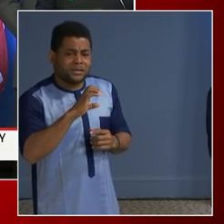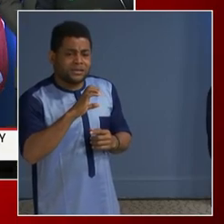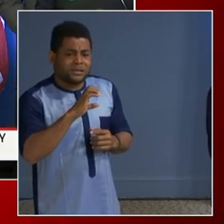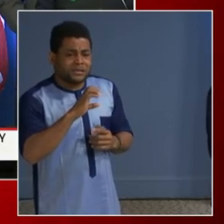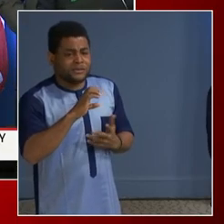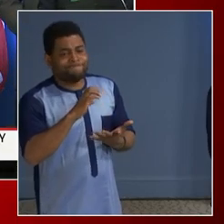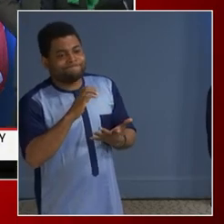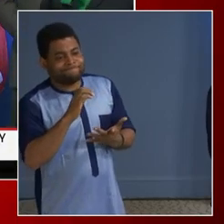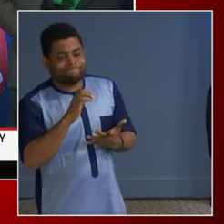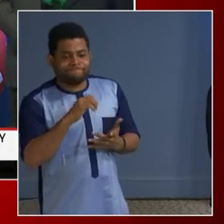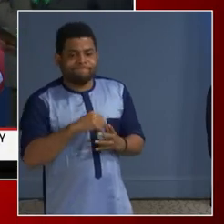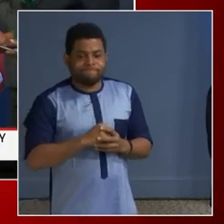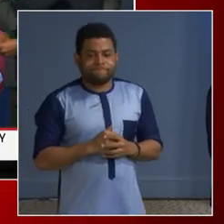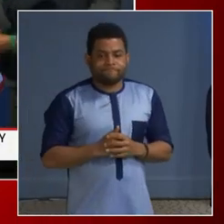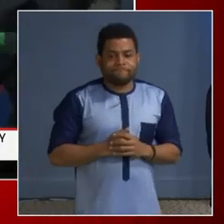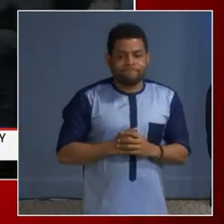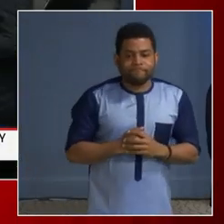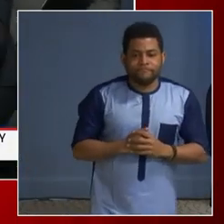Yes.